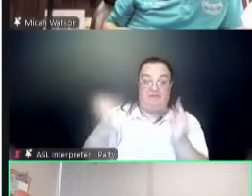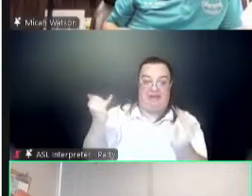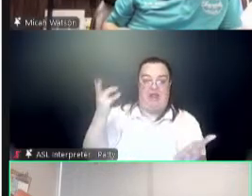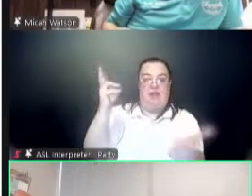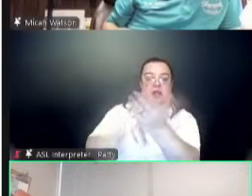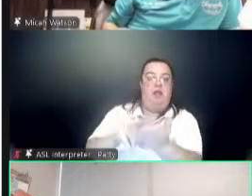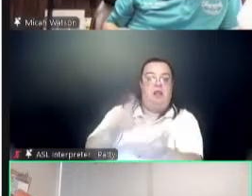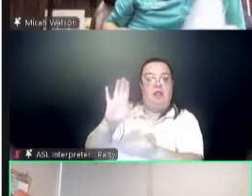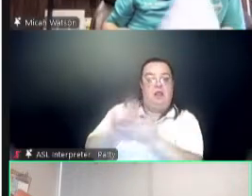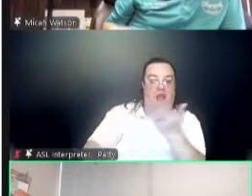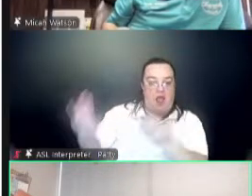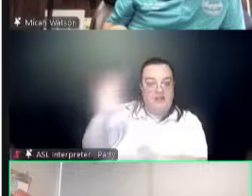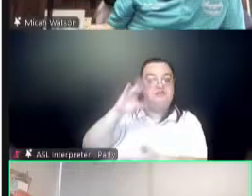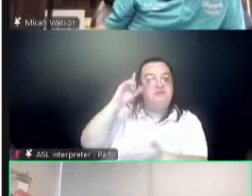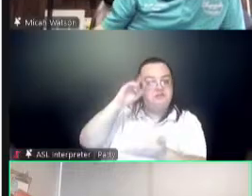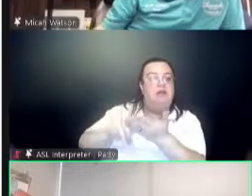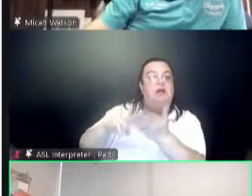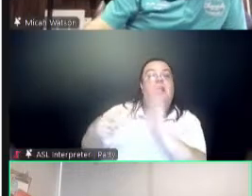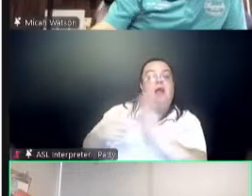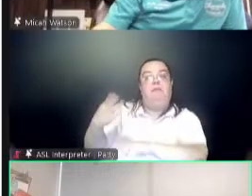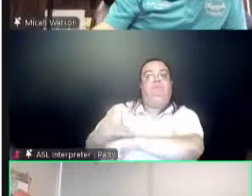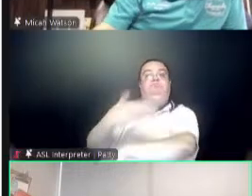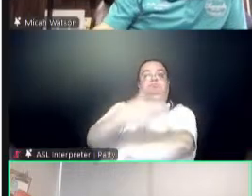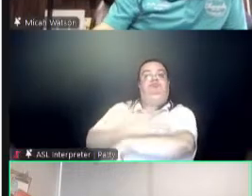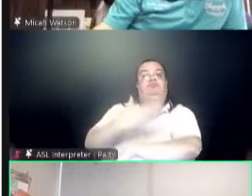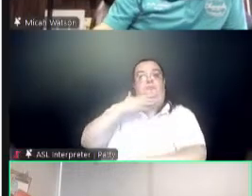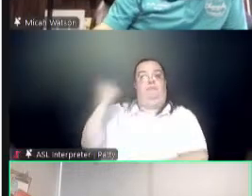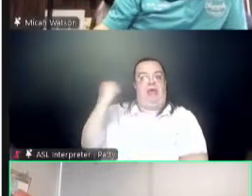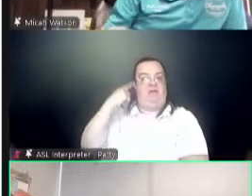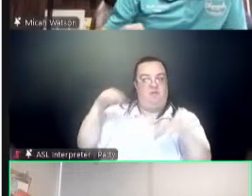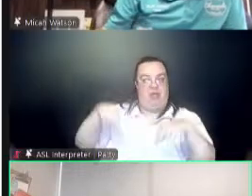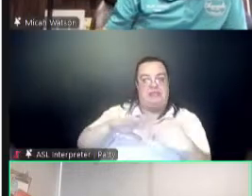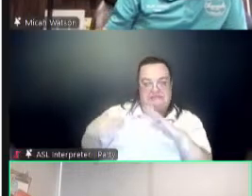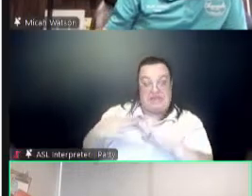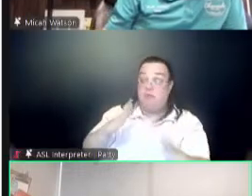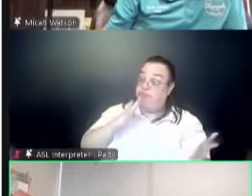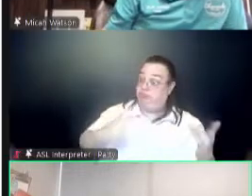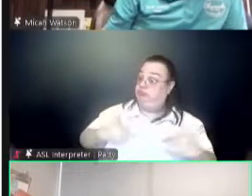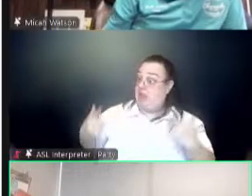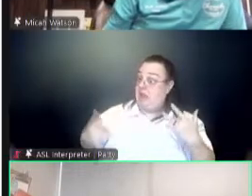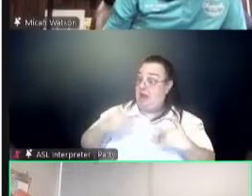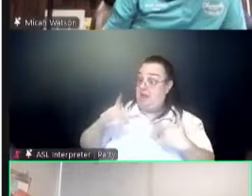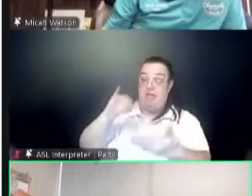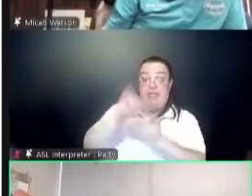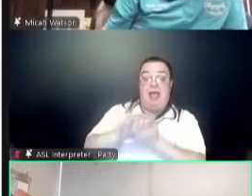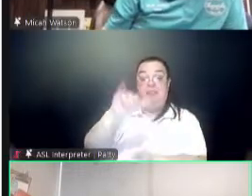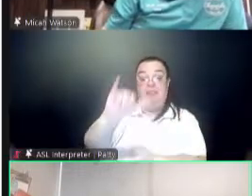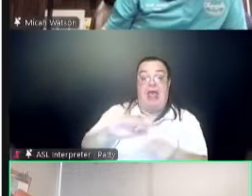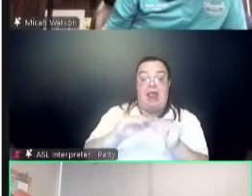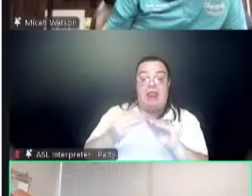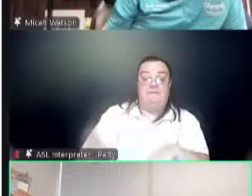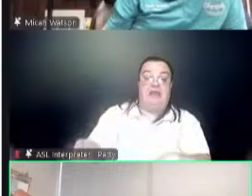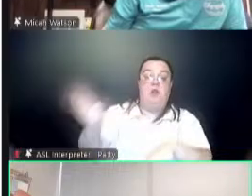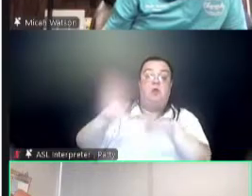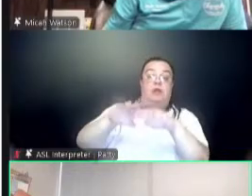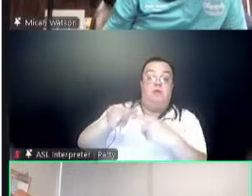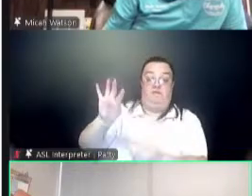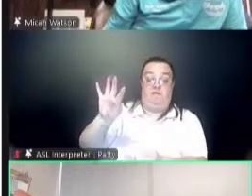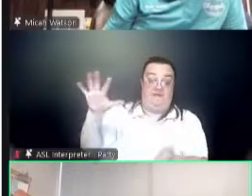the betterment of the town. So we're excited about that. We've increased this number to $45,000.